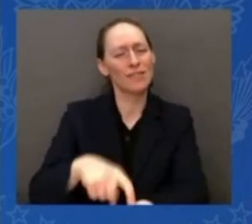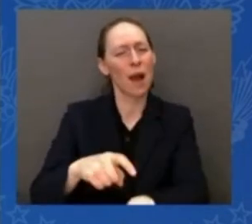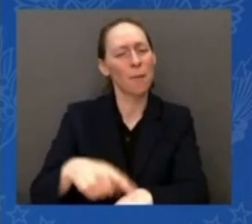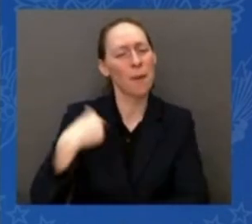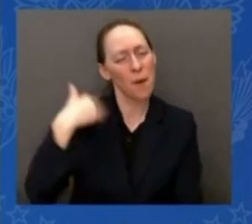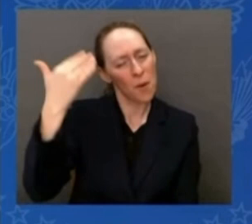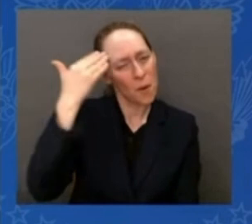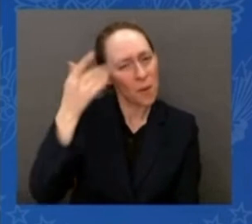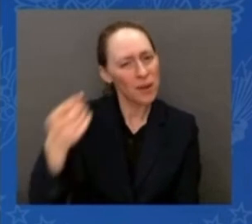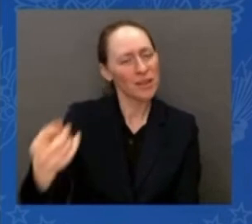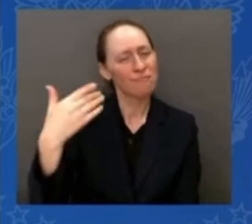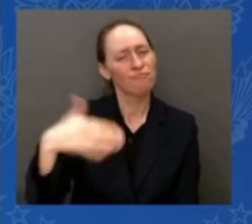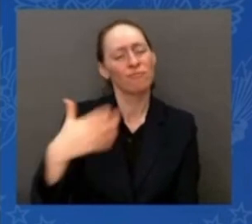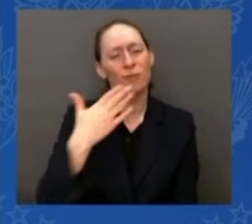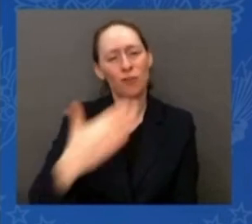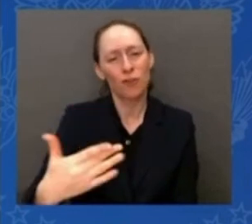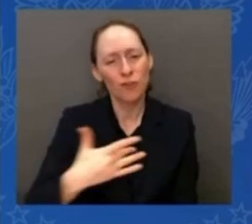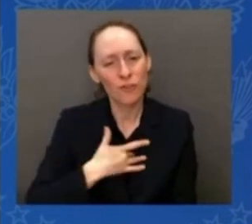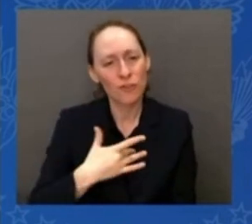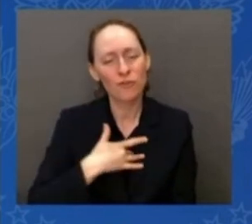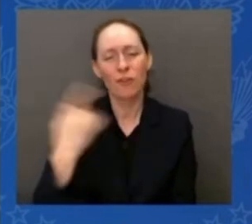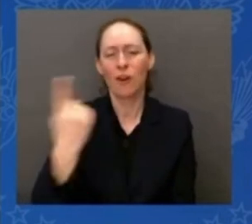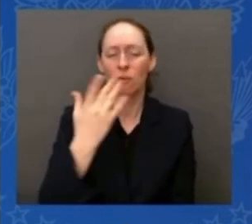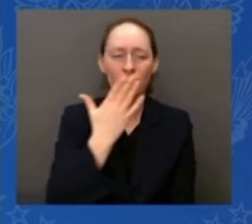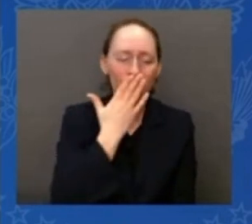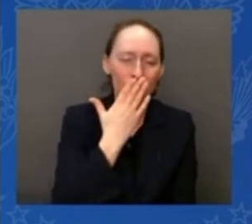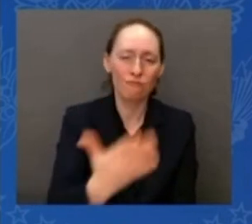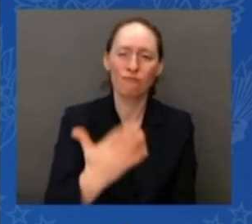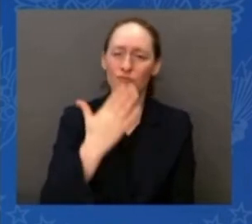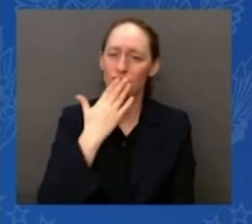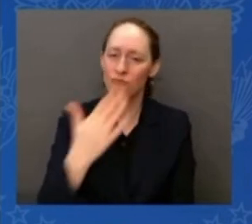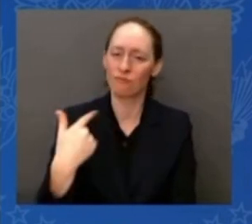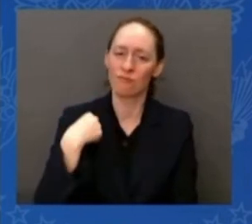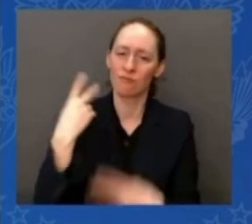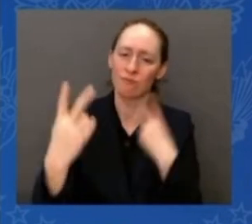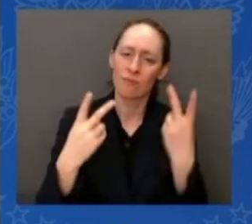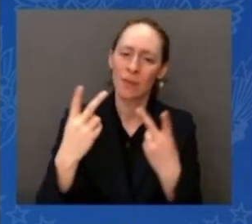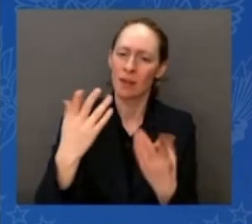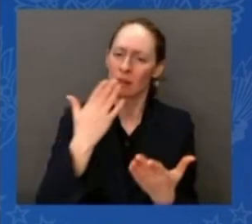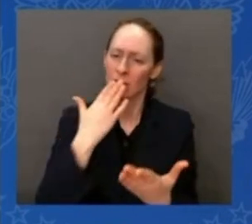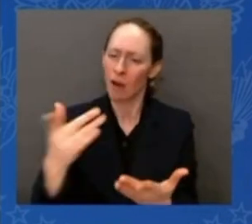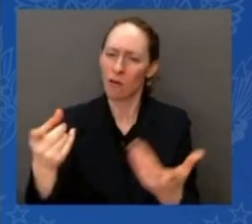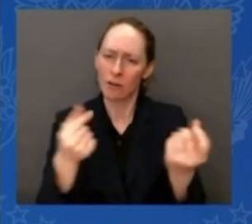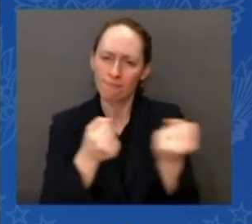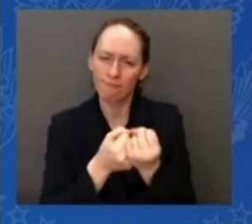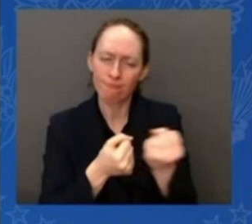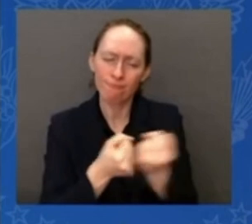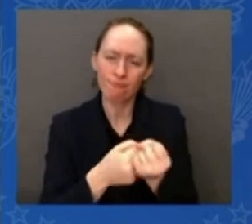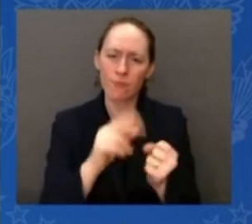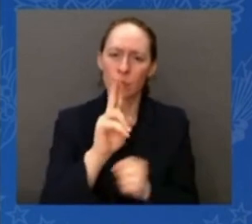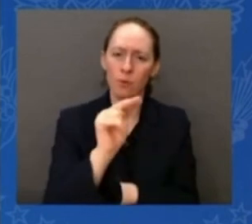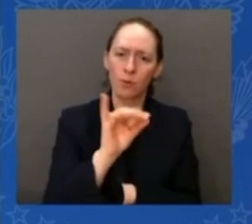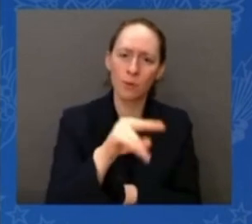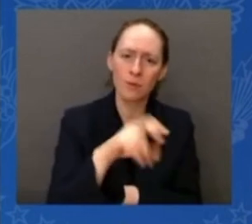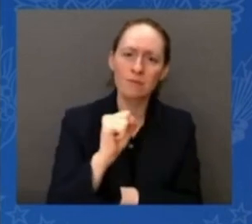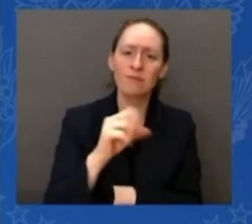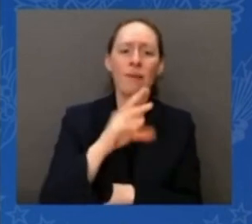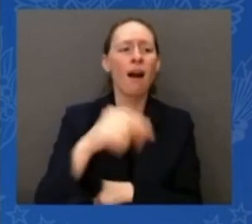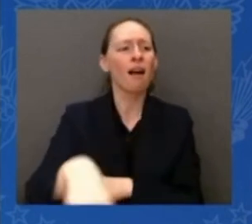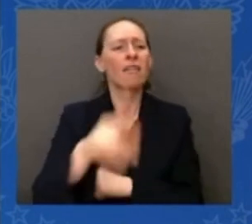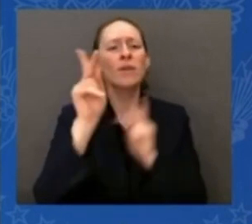done. Thank you for standing up for labor. Thank you for standing up for ordinary people. And thank you for having my back, pal.